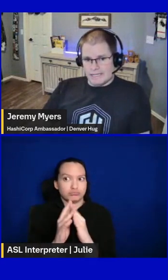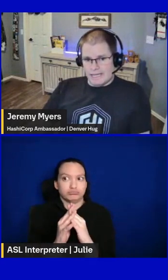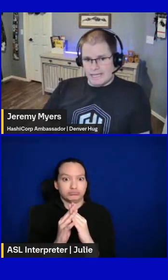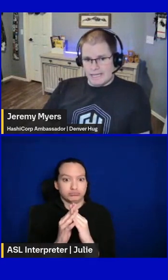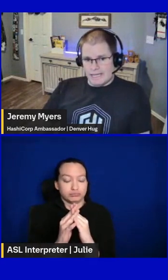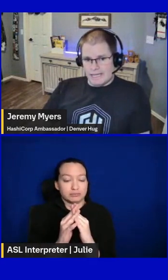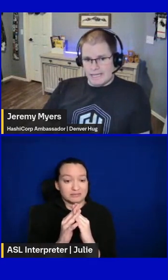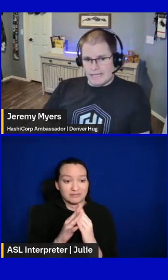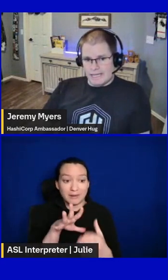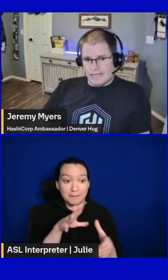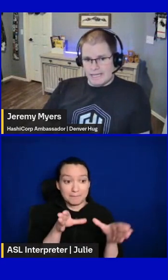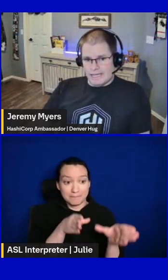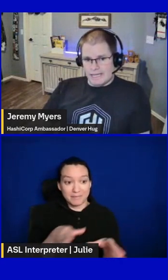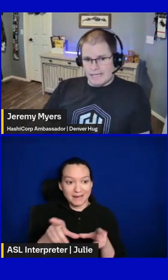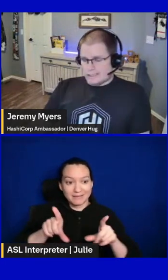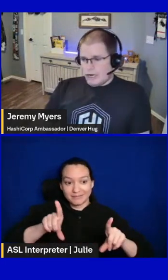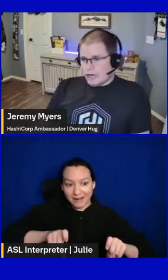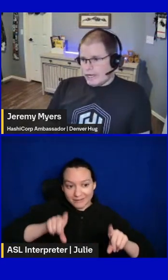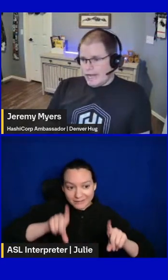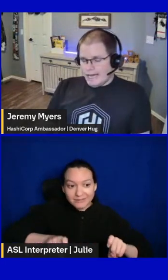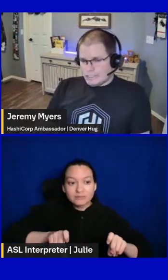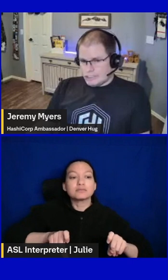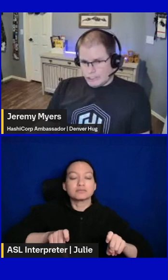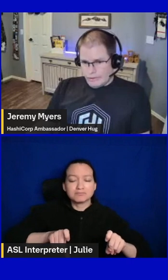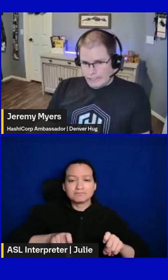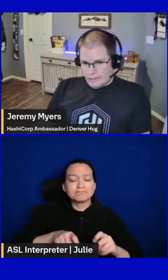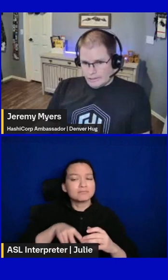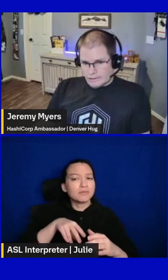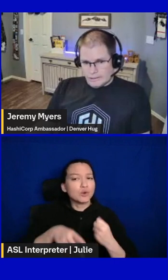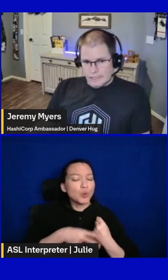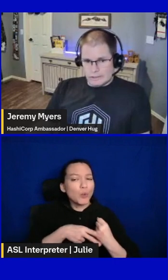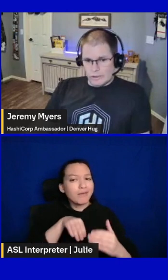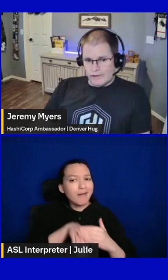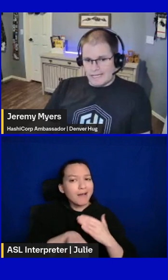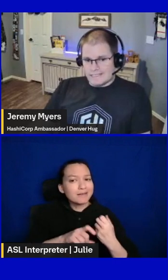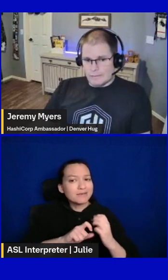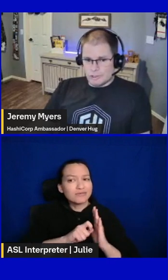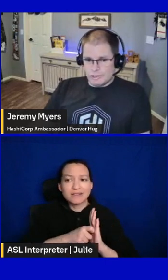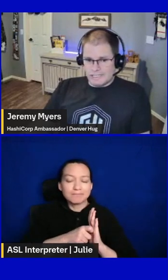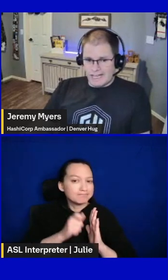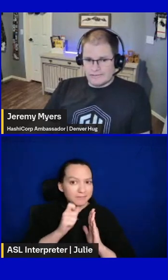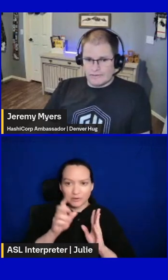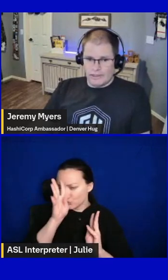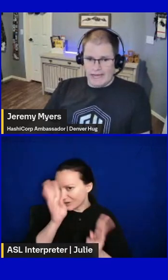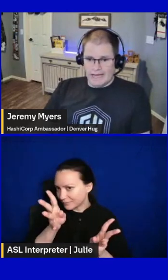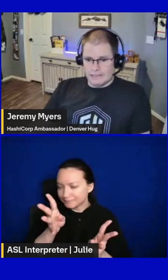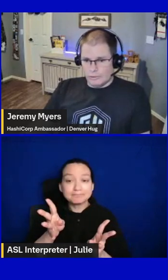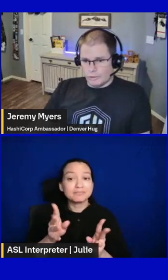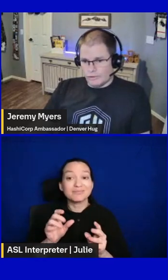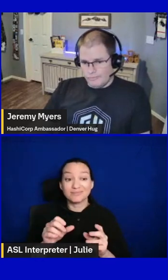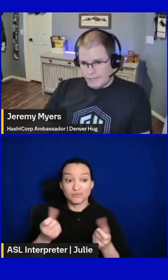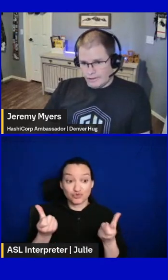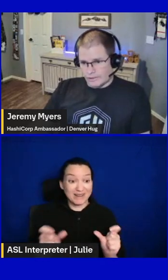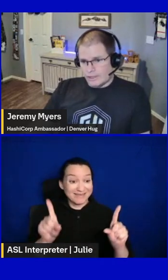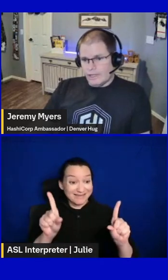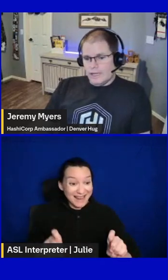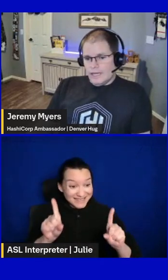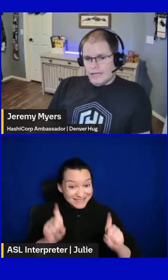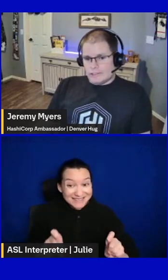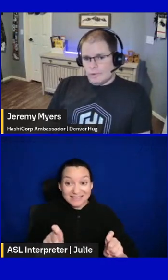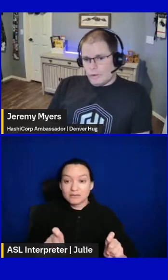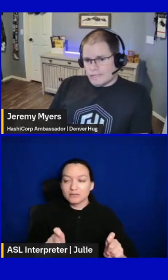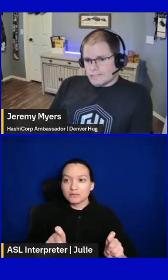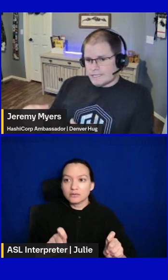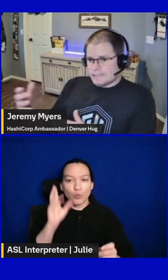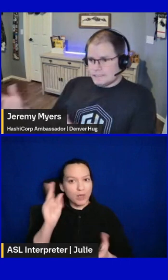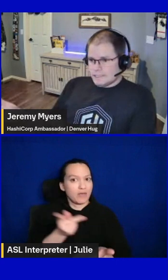a plan test, storage access keys are not generated. And so if I attempt to test for that, it will fail.